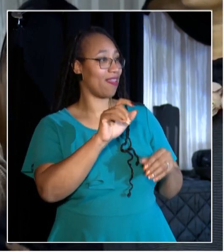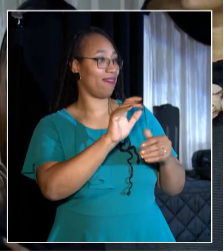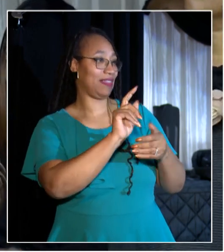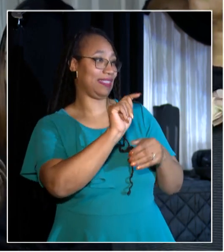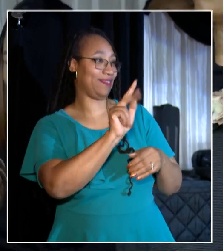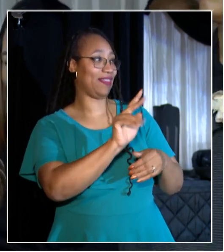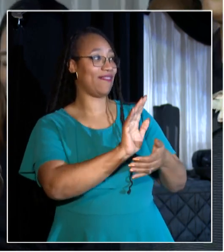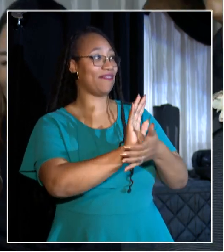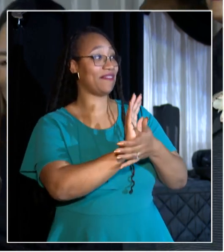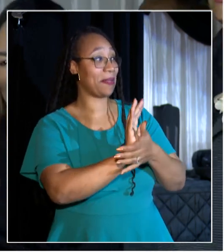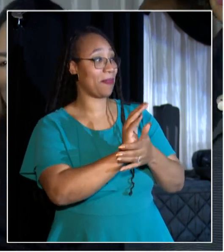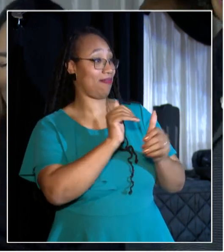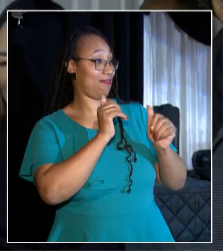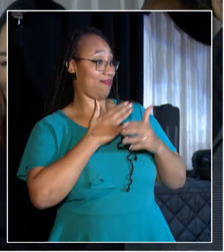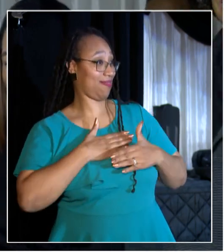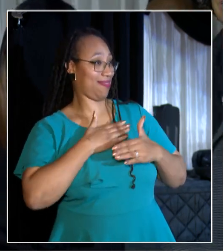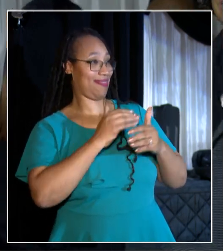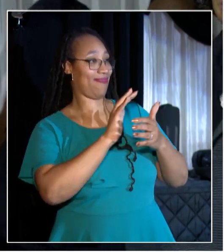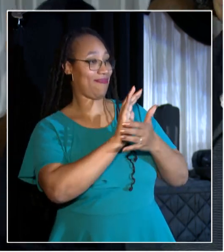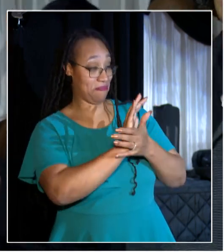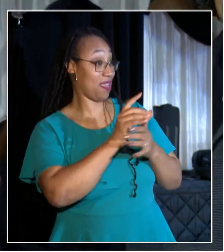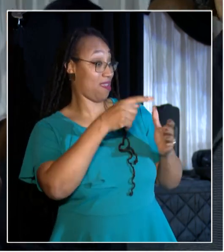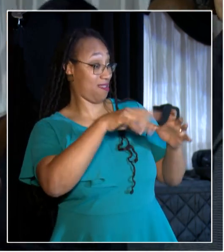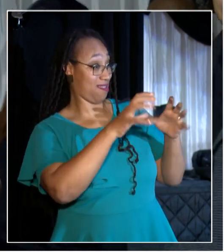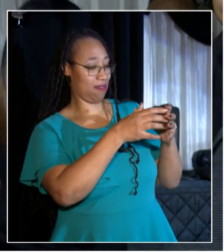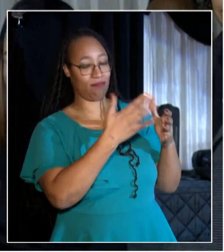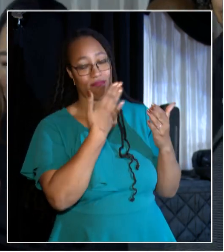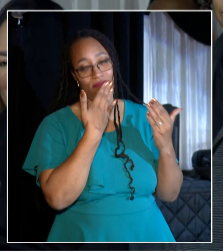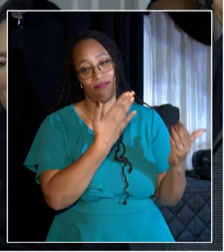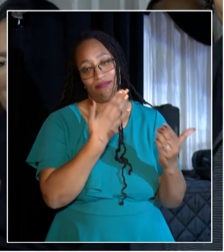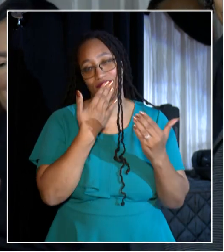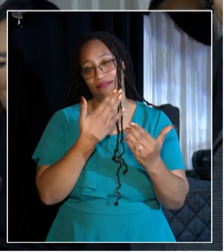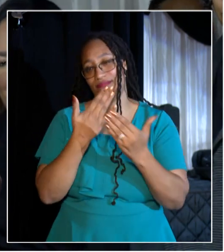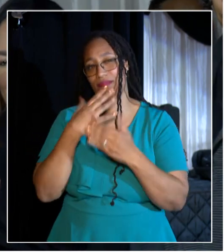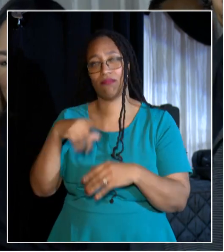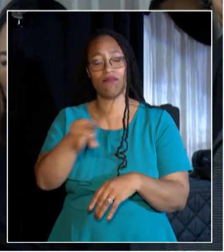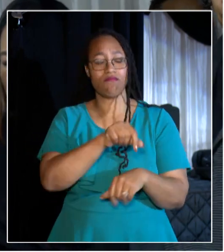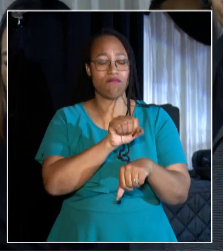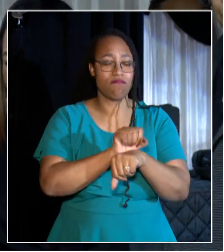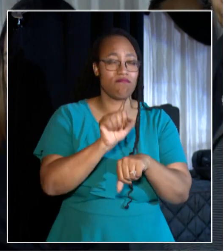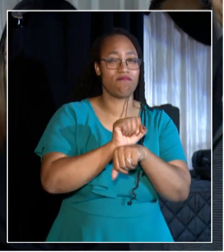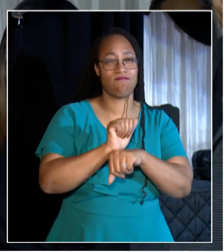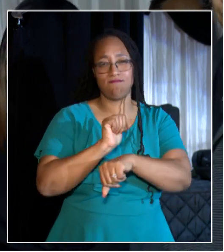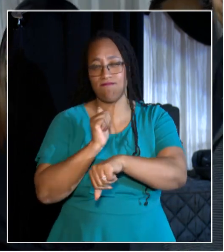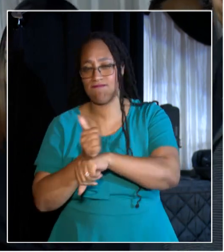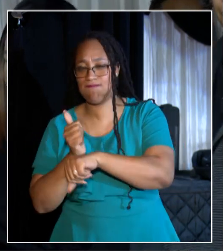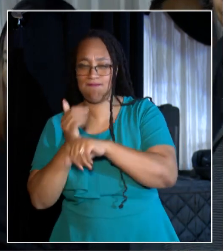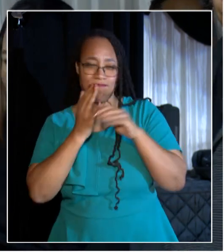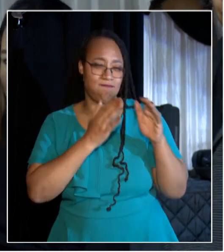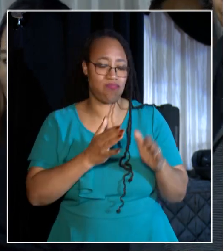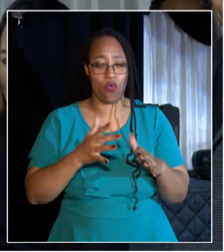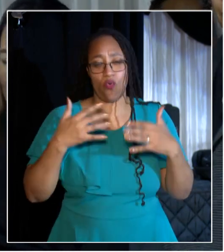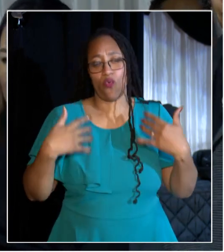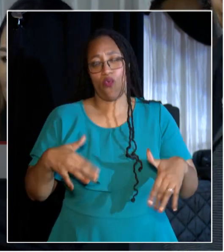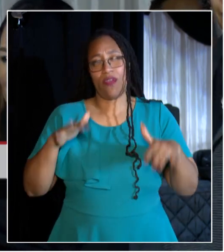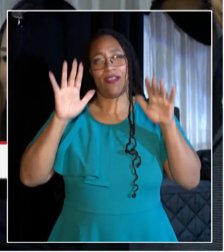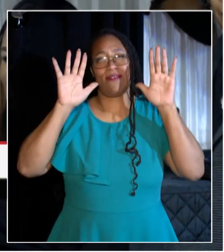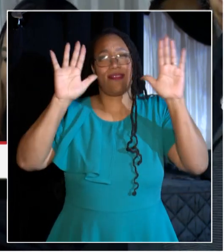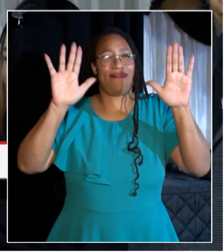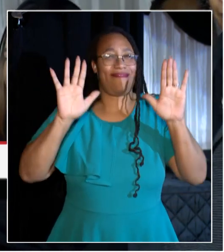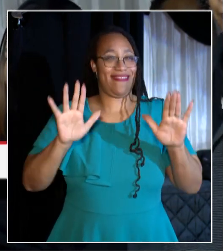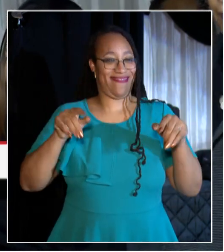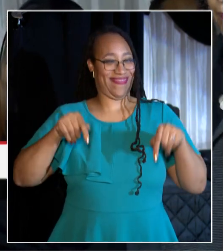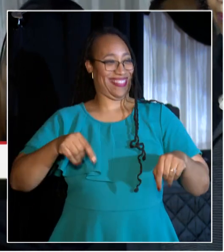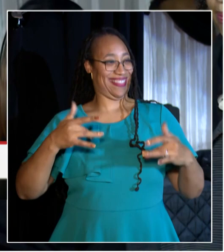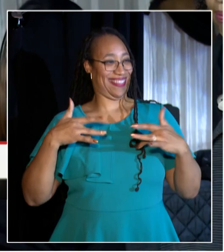for their hard work in putting together this spectacular production. This year, as we celebrate Black History